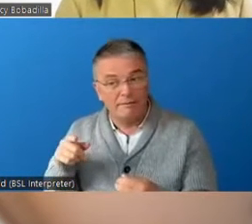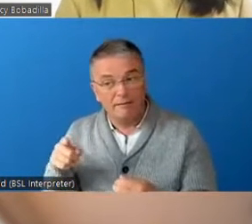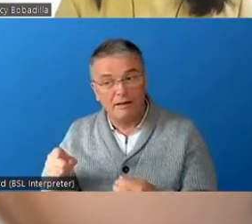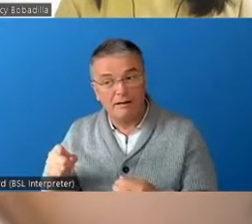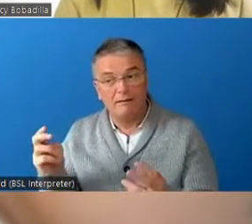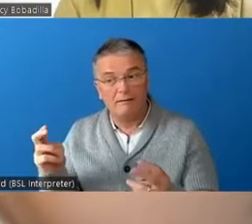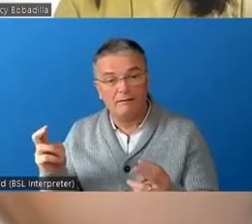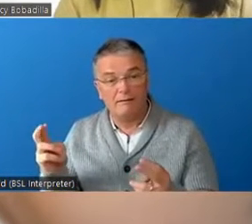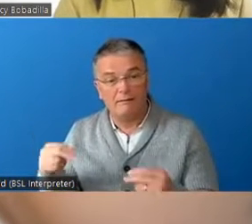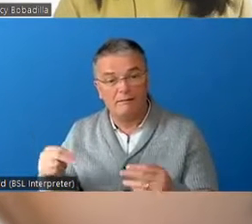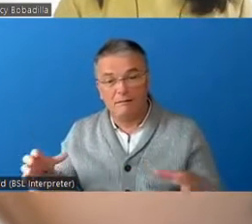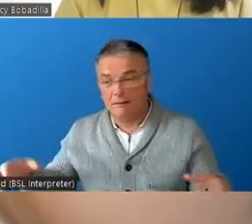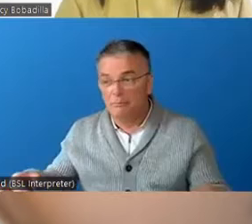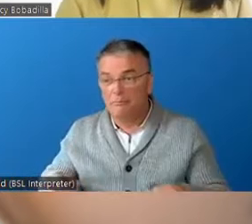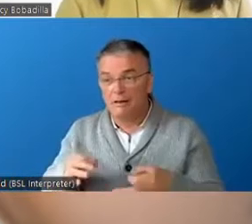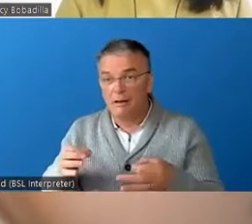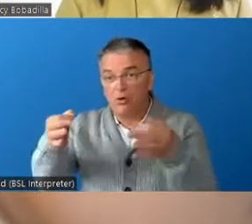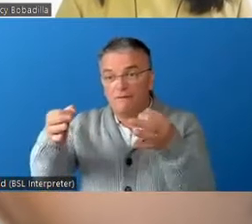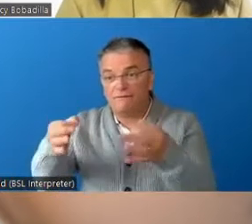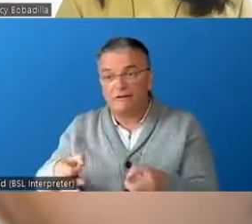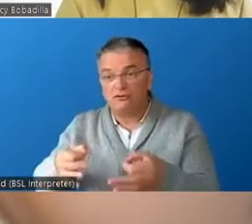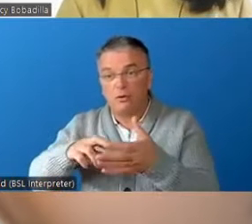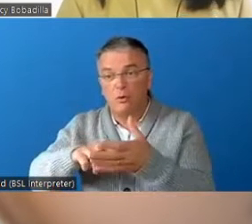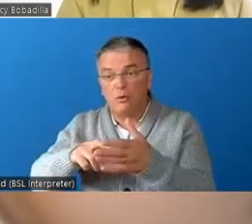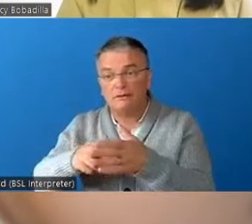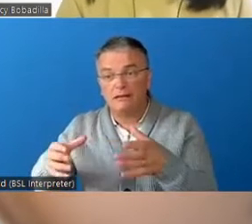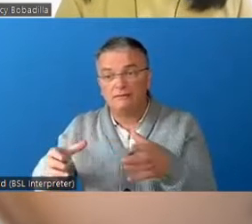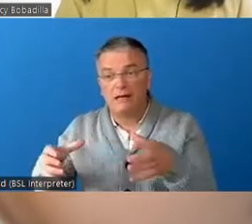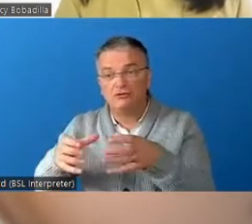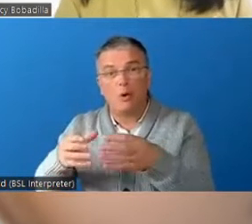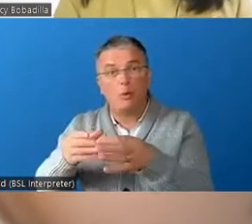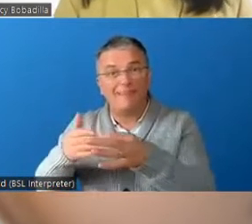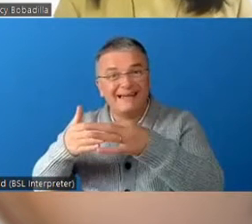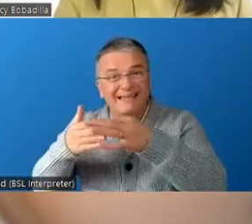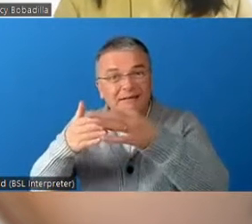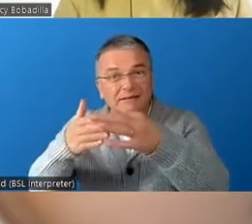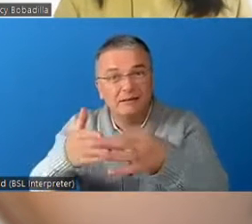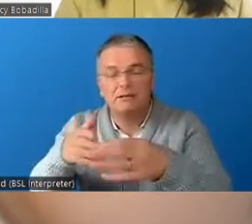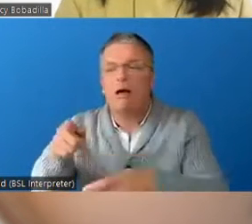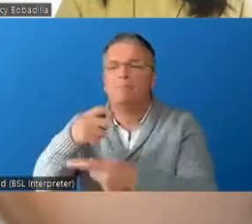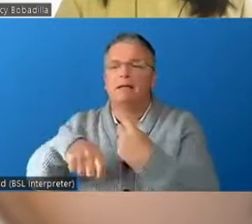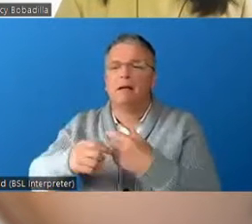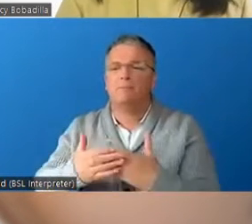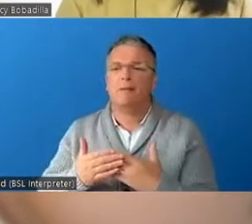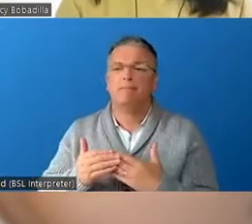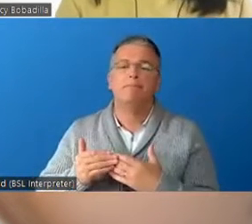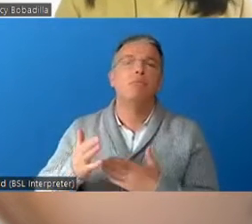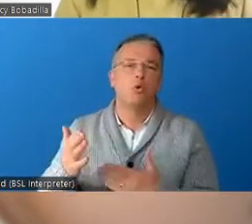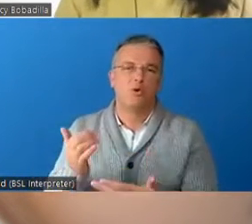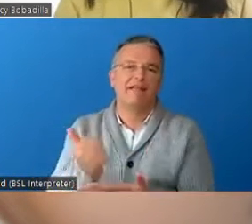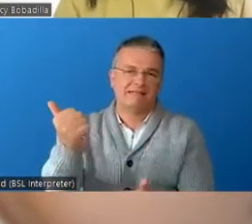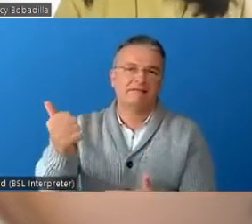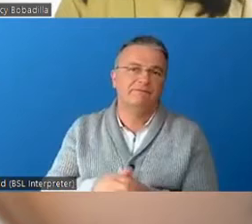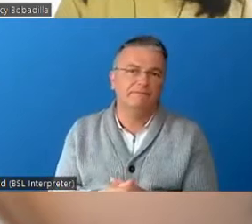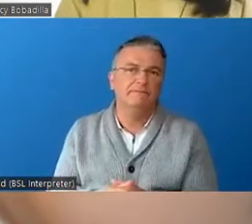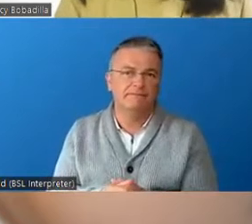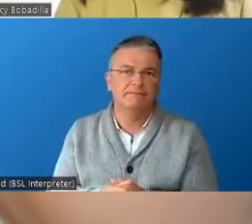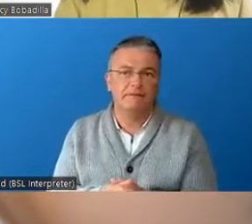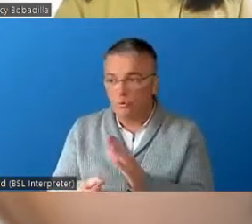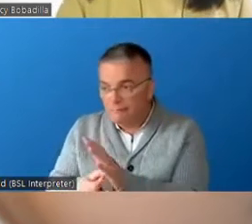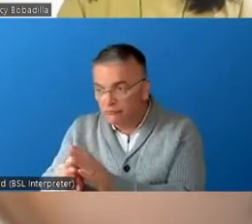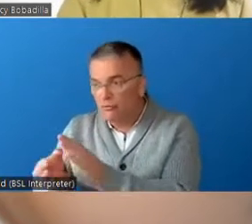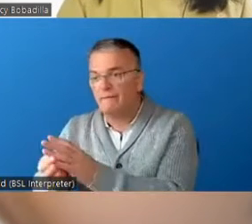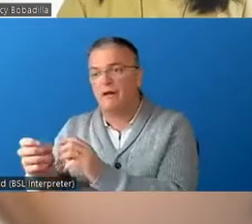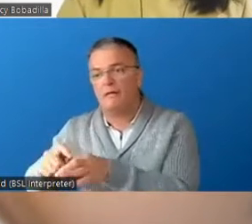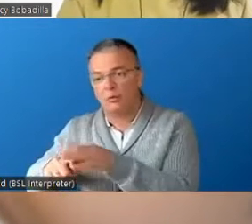formalized into official organizations with leaders, they become even more effective at improving the quality